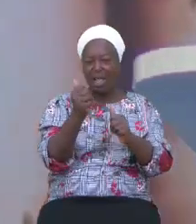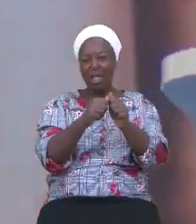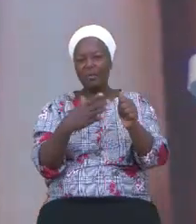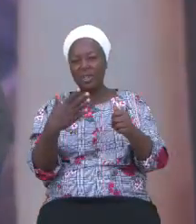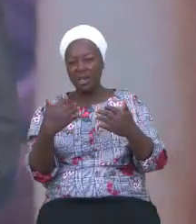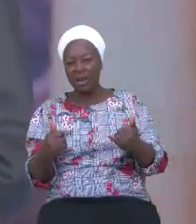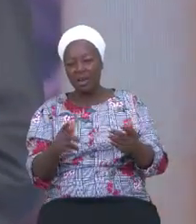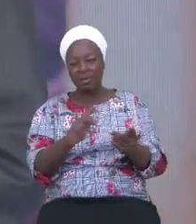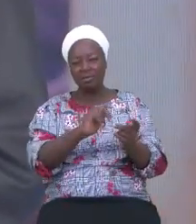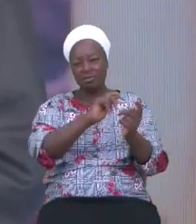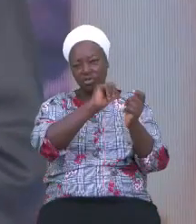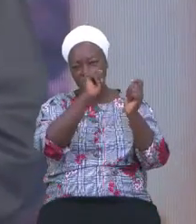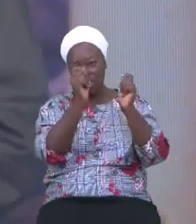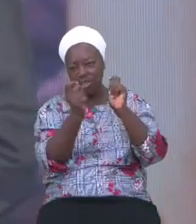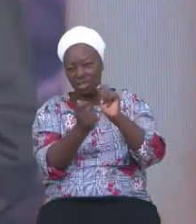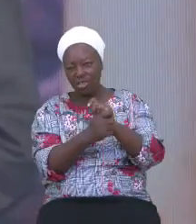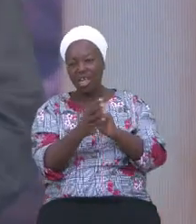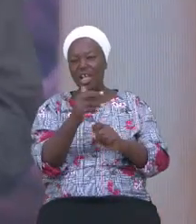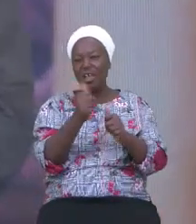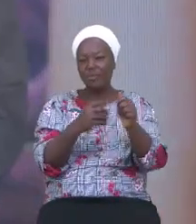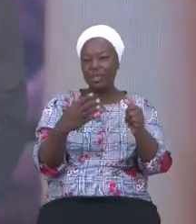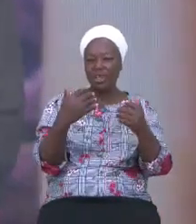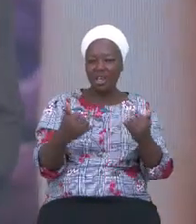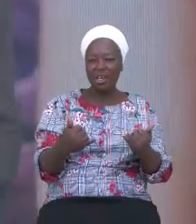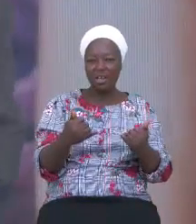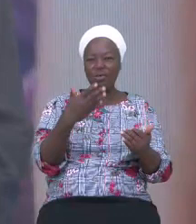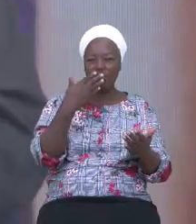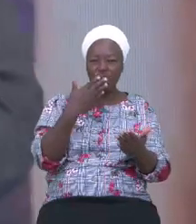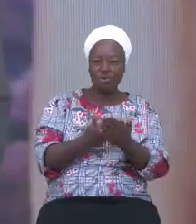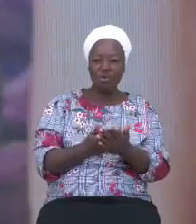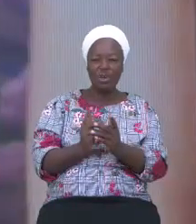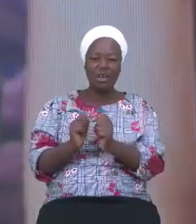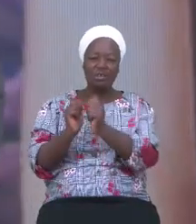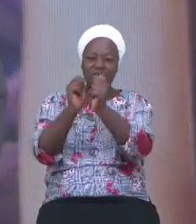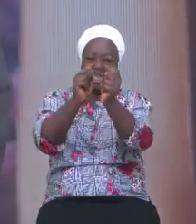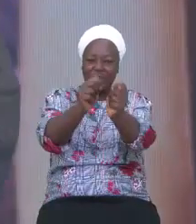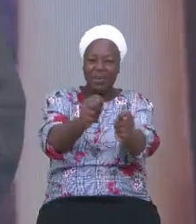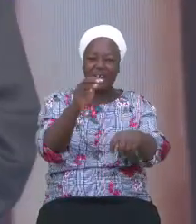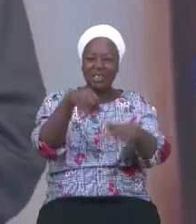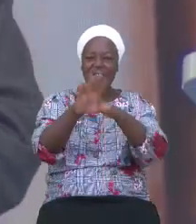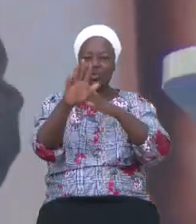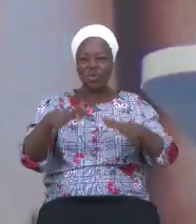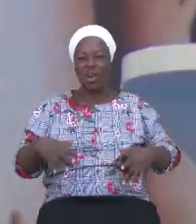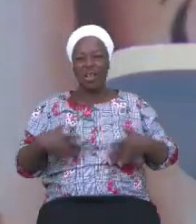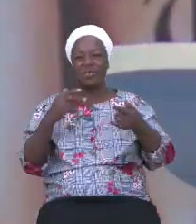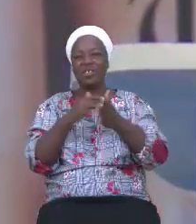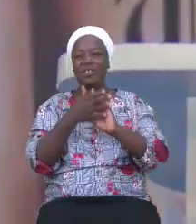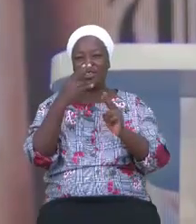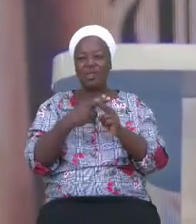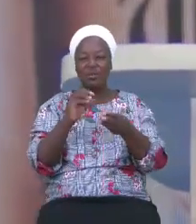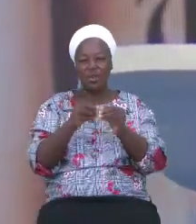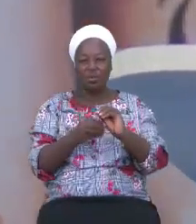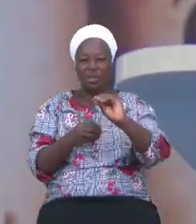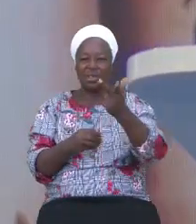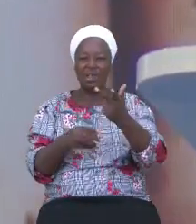everything transfigured, everything good transferred into your life. Number three,